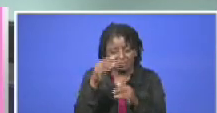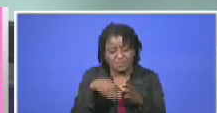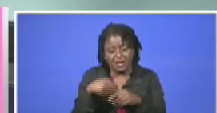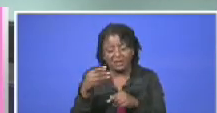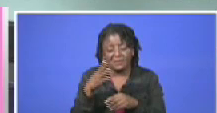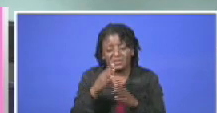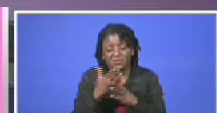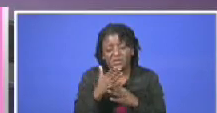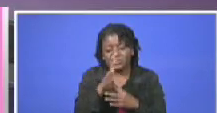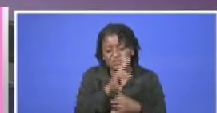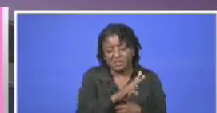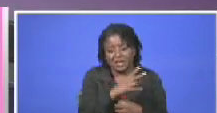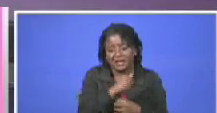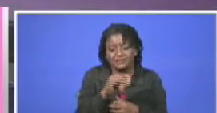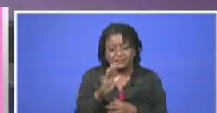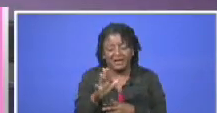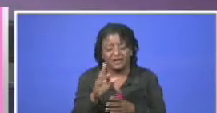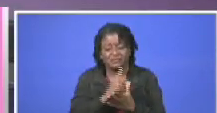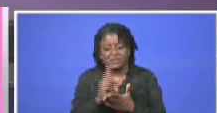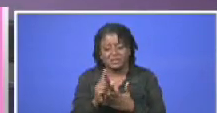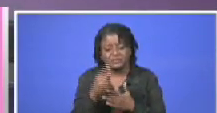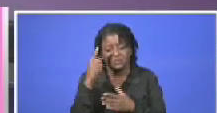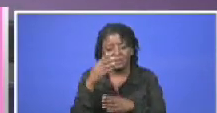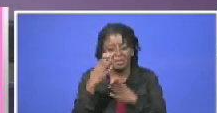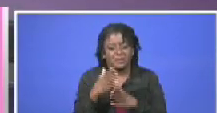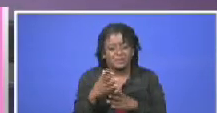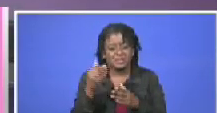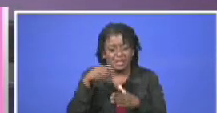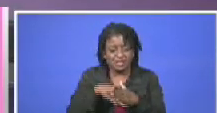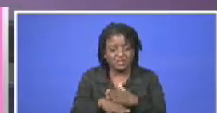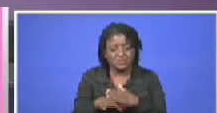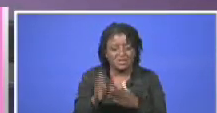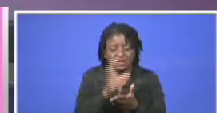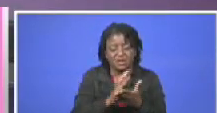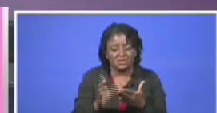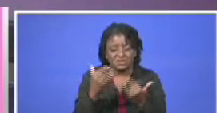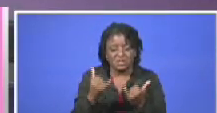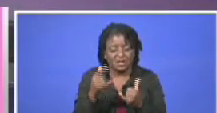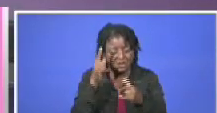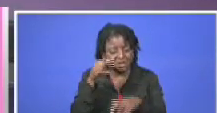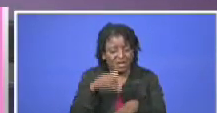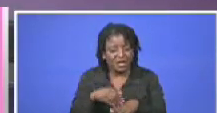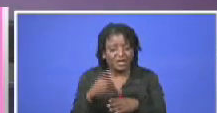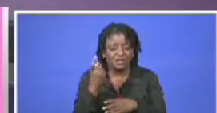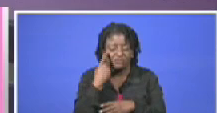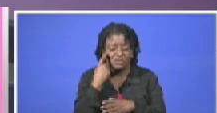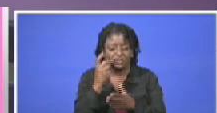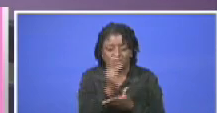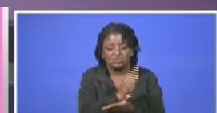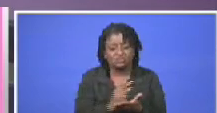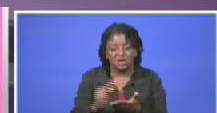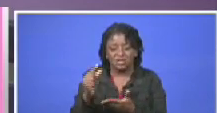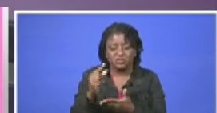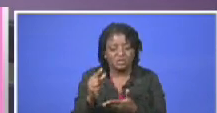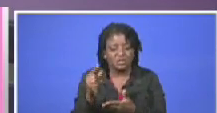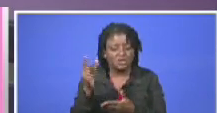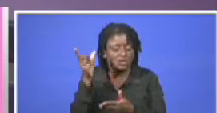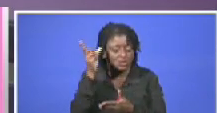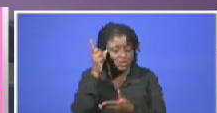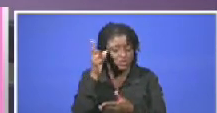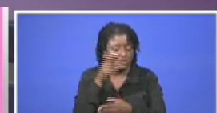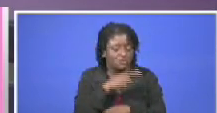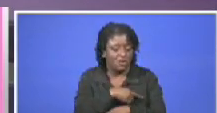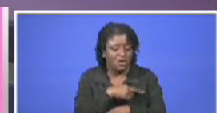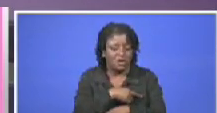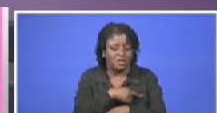3 and 5 weeks. From a Bahamian entering college, we now switch our focus to a recent graduate. I'm talking about Lurals Tum Tum Nairn. The former Michigan State